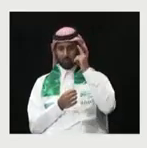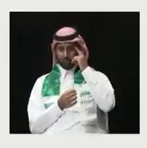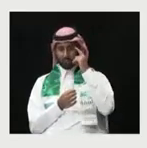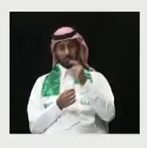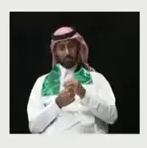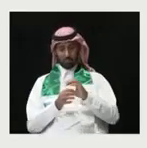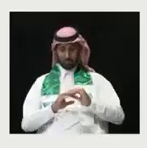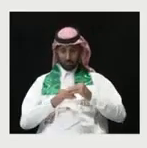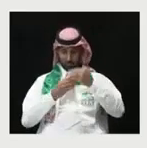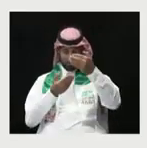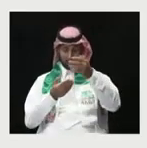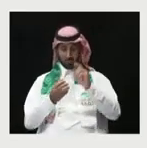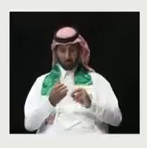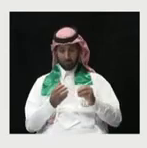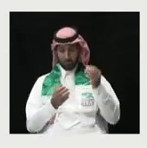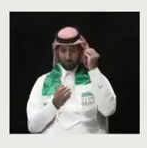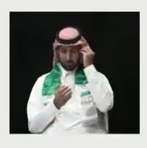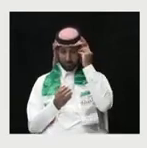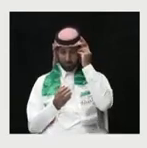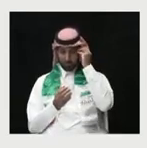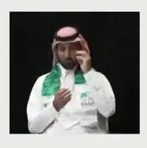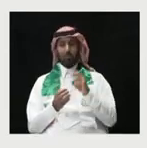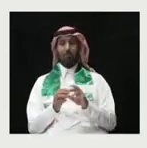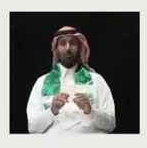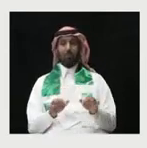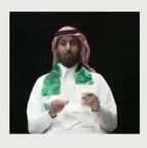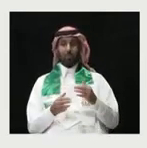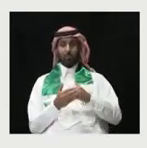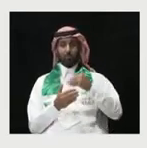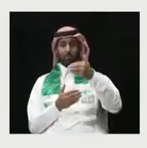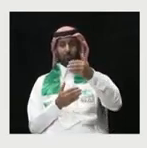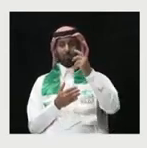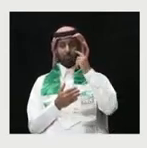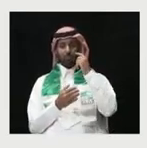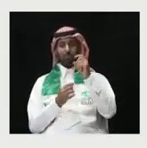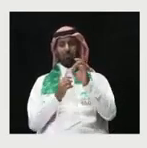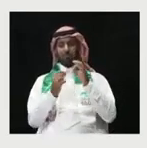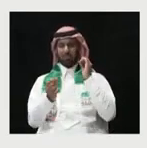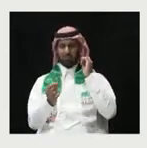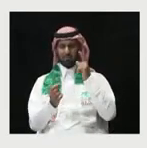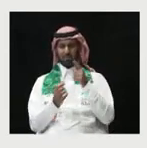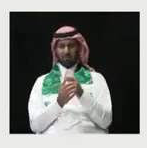courses online and obtain academic and professional qualifications.